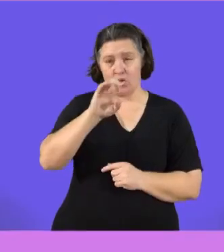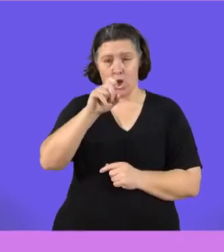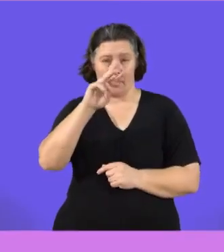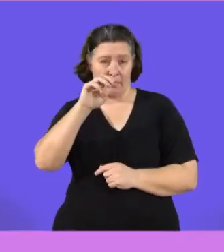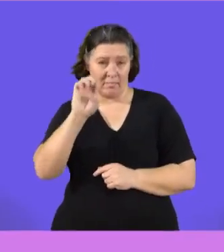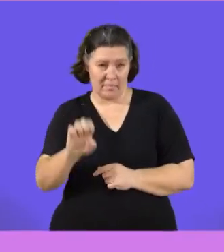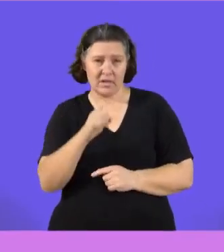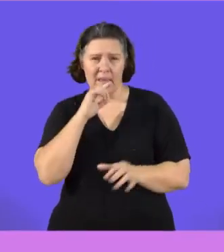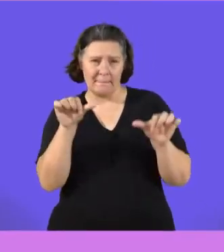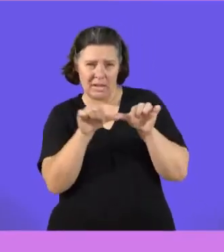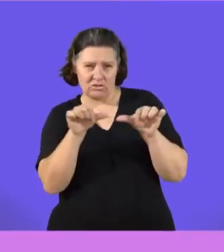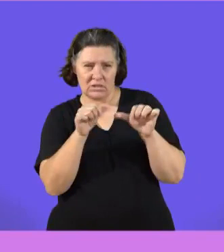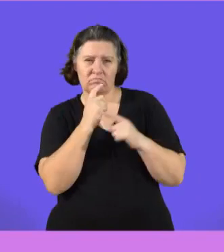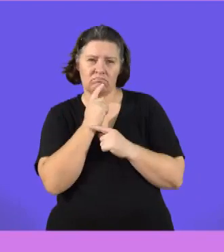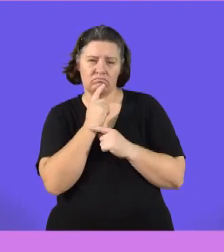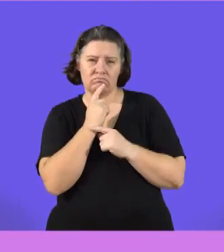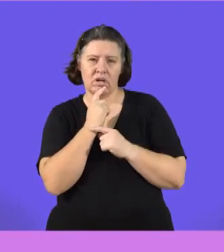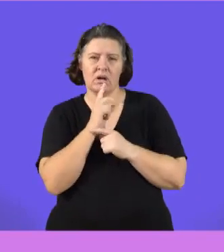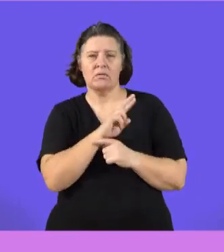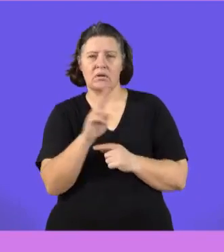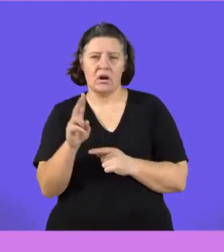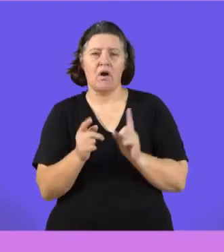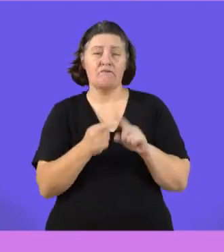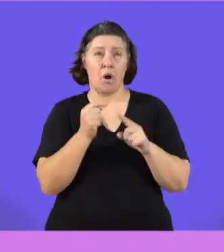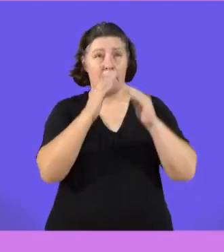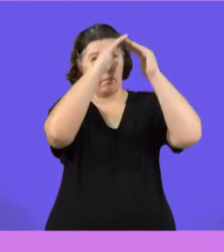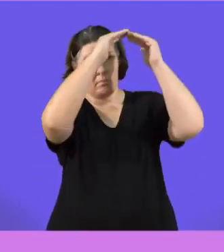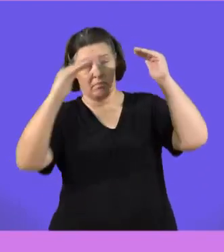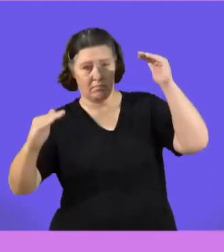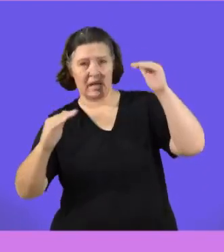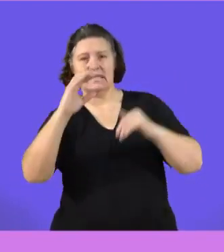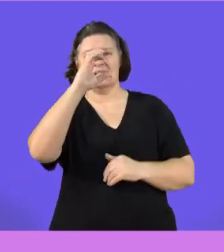friend measures the runoff rate from his roof as